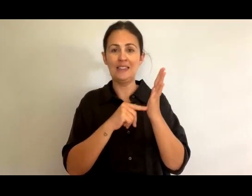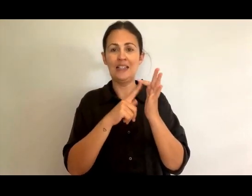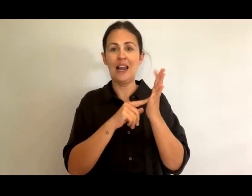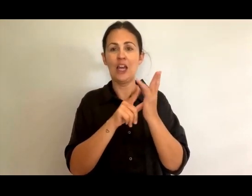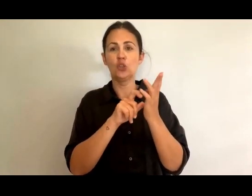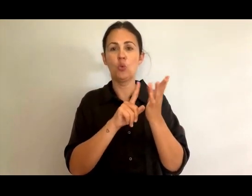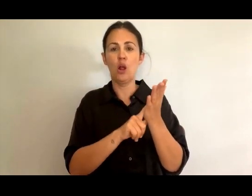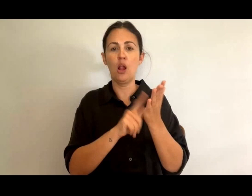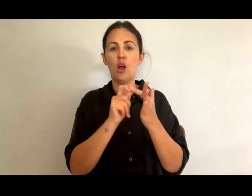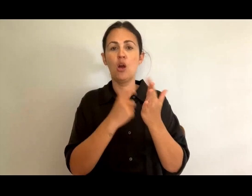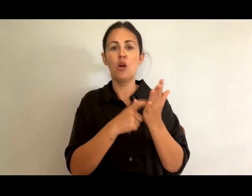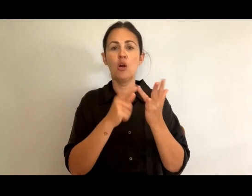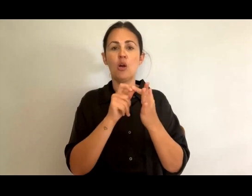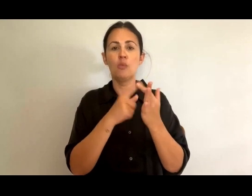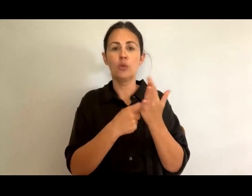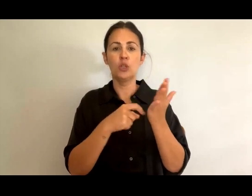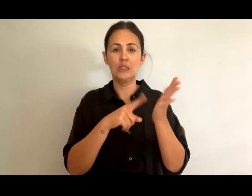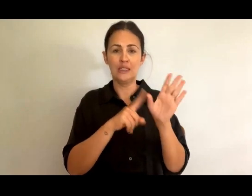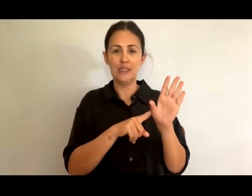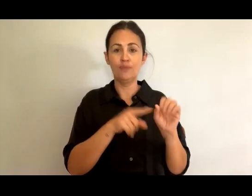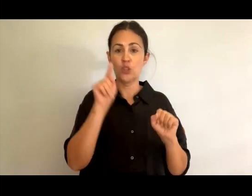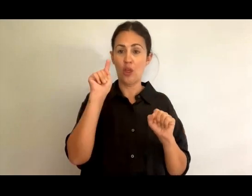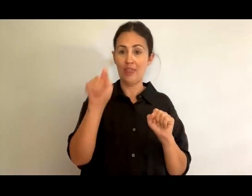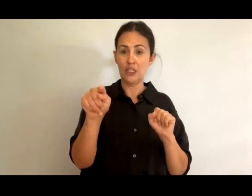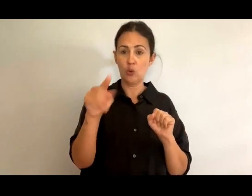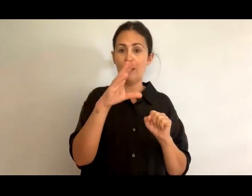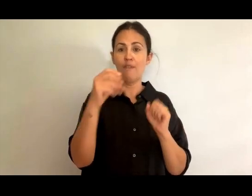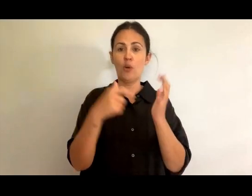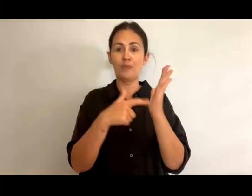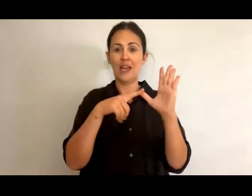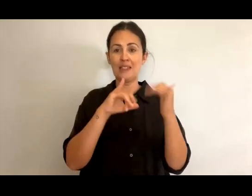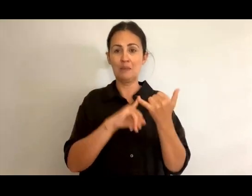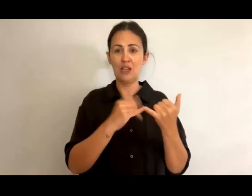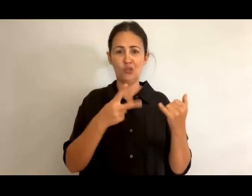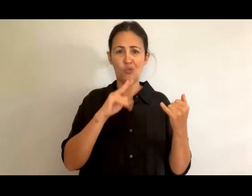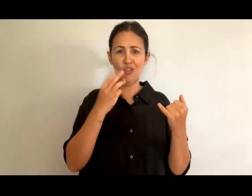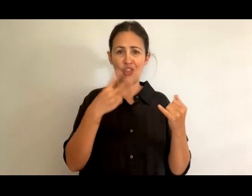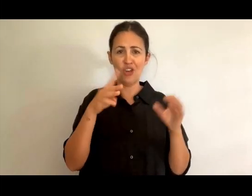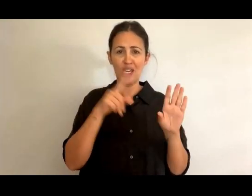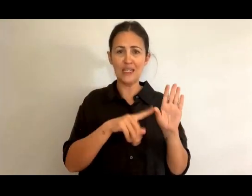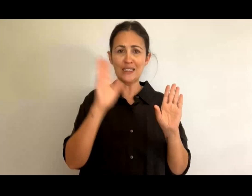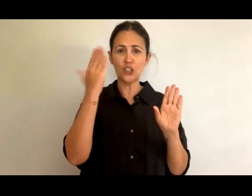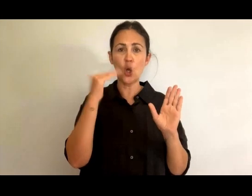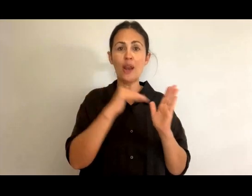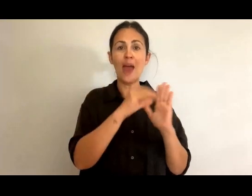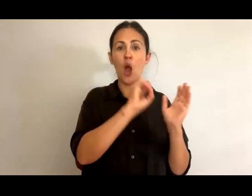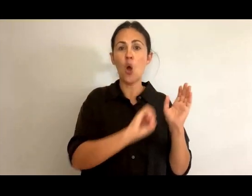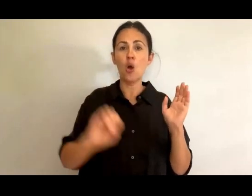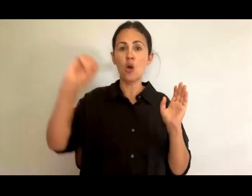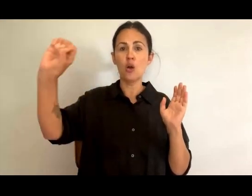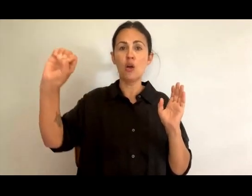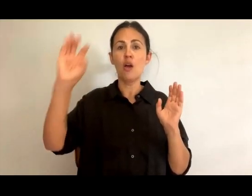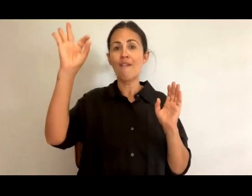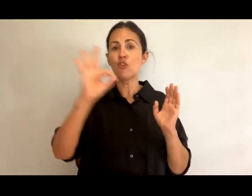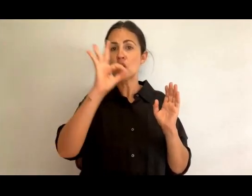Tasmania, Lutruwita, 230 years ago, and it's now held in a French museum. It's been returned on loan, and the local